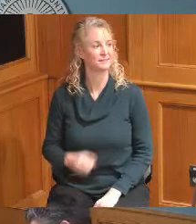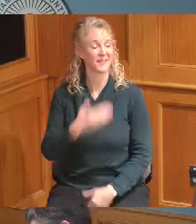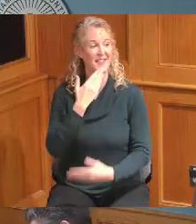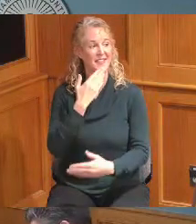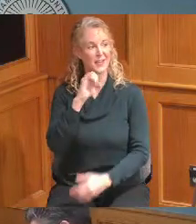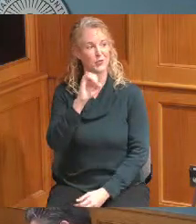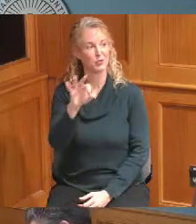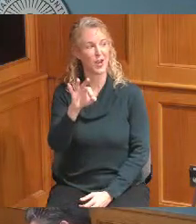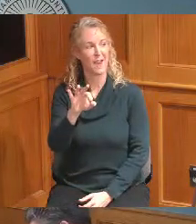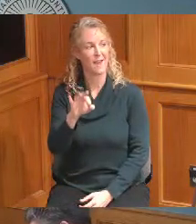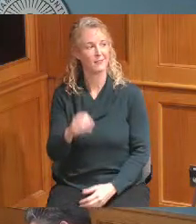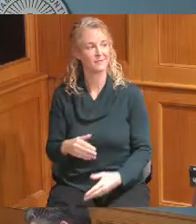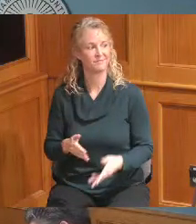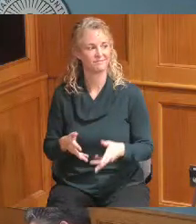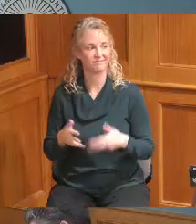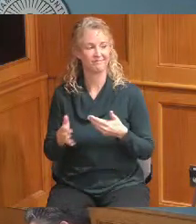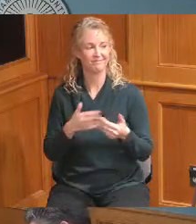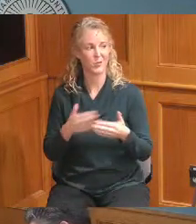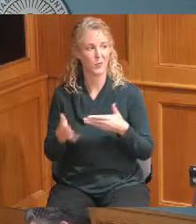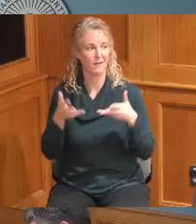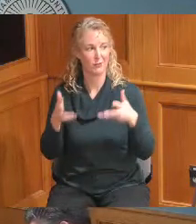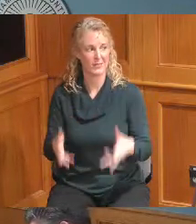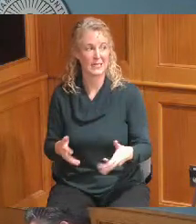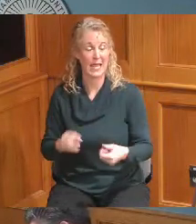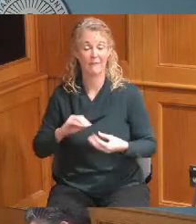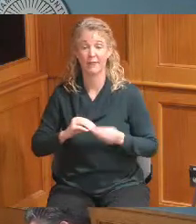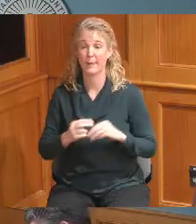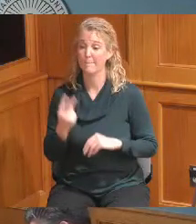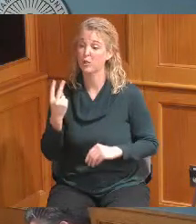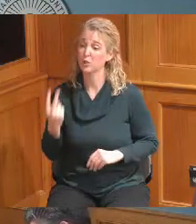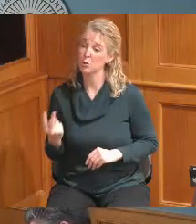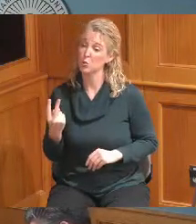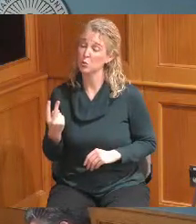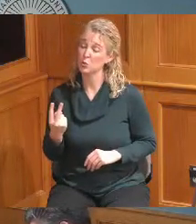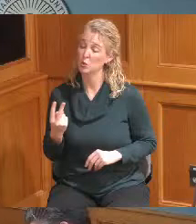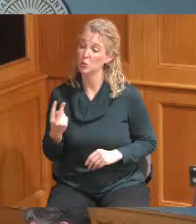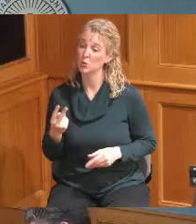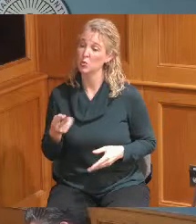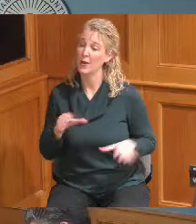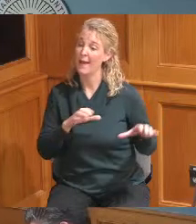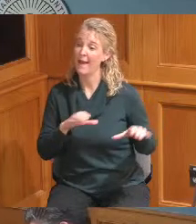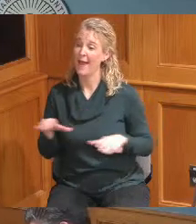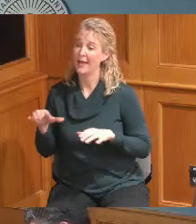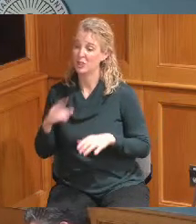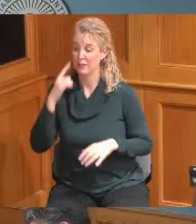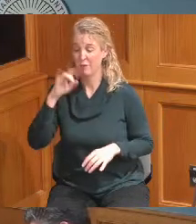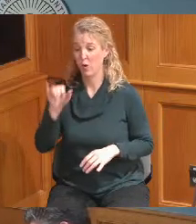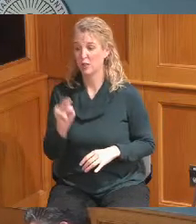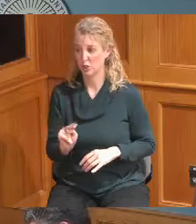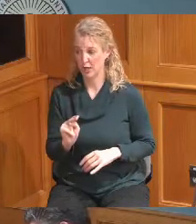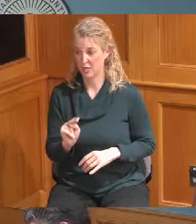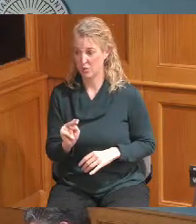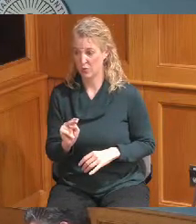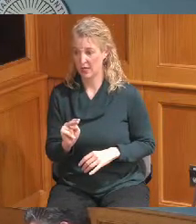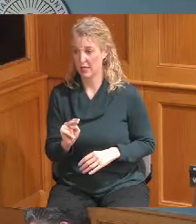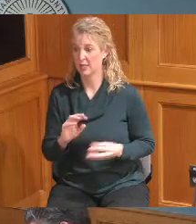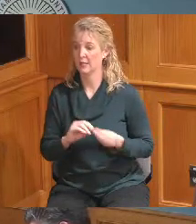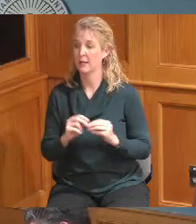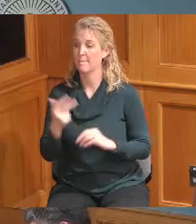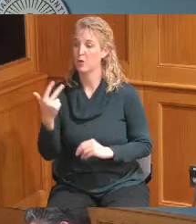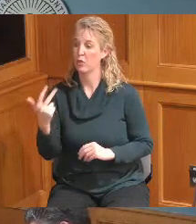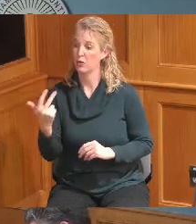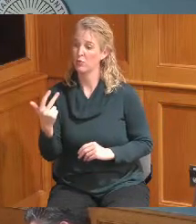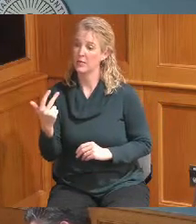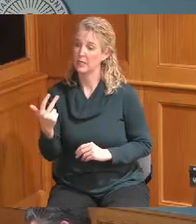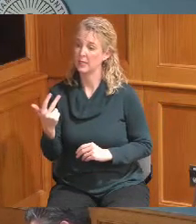Thank you, Commissioners. Just walking through the remainder of the consent agenda. Item 2 is the administration's actions for January. Item